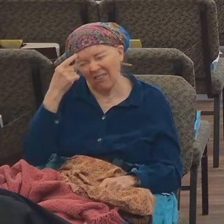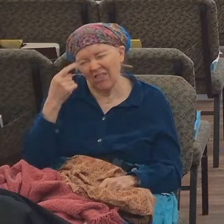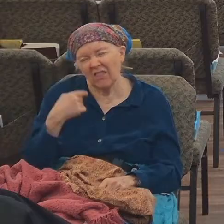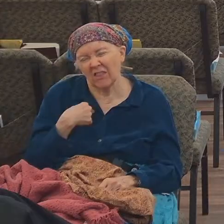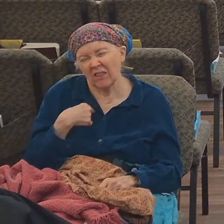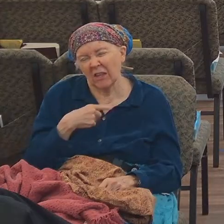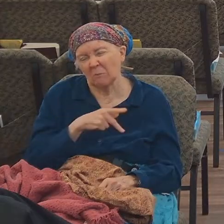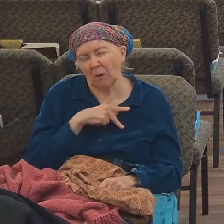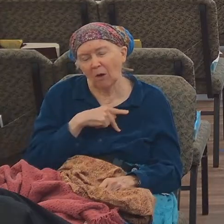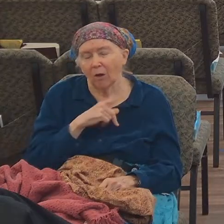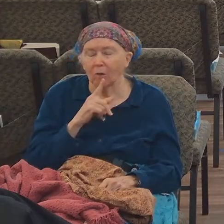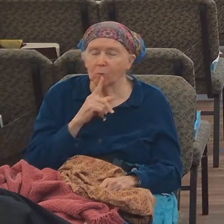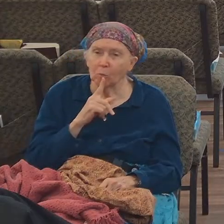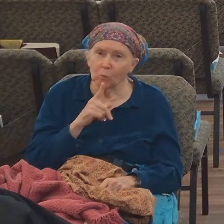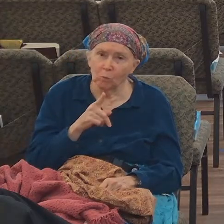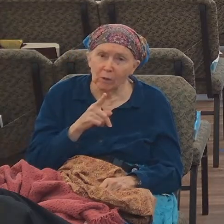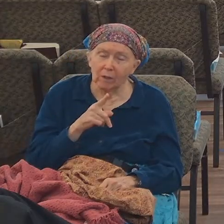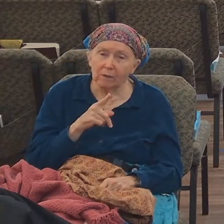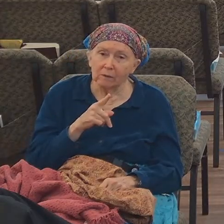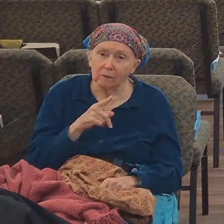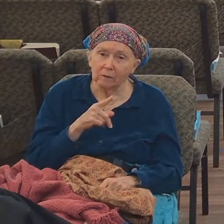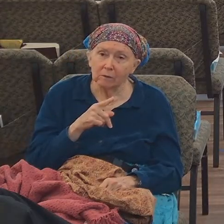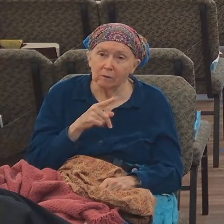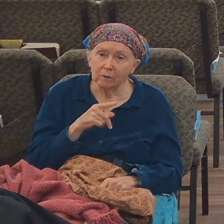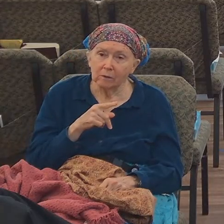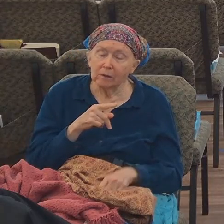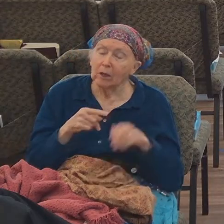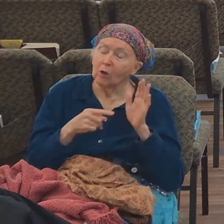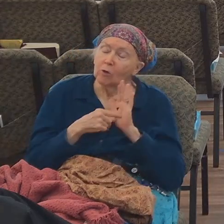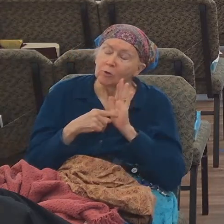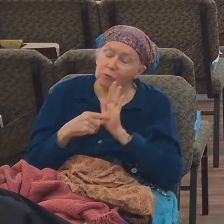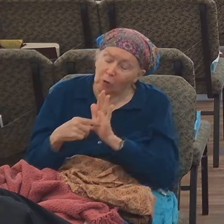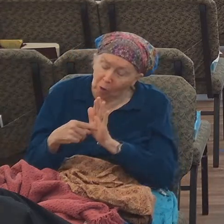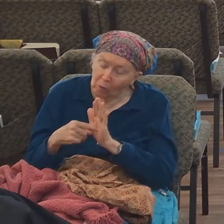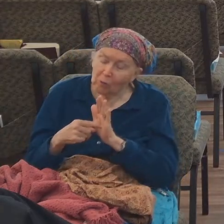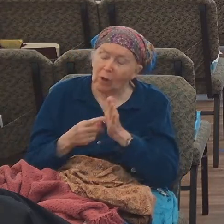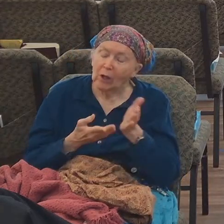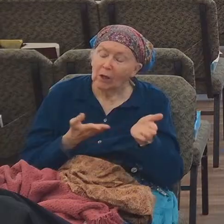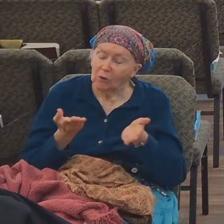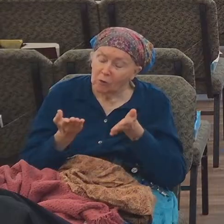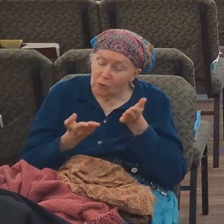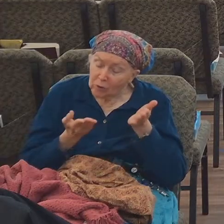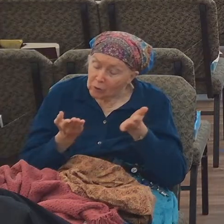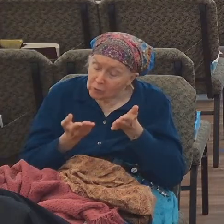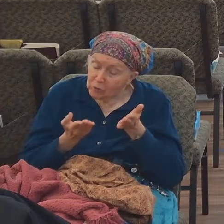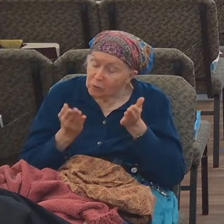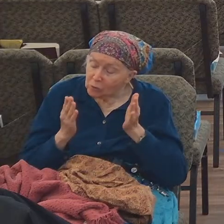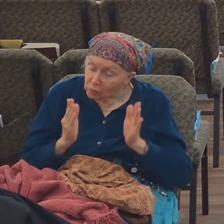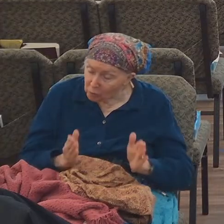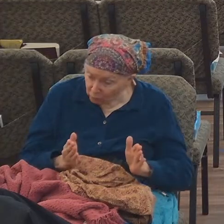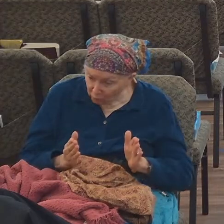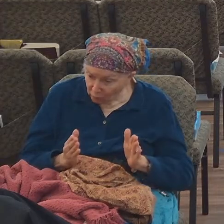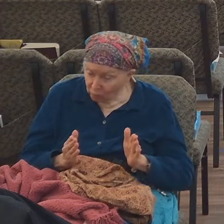really reflects this servant-style relational leadership,